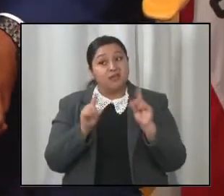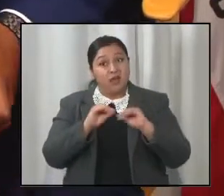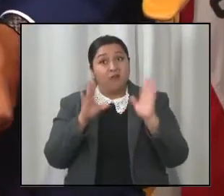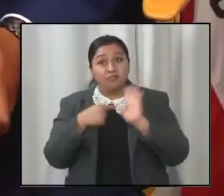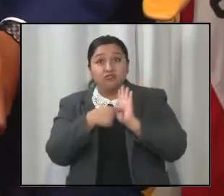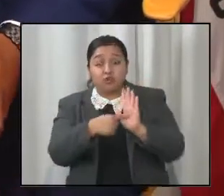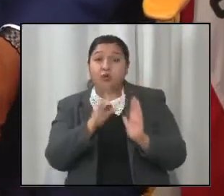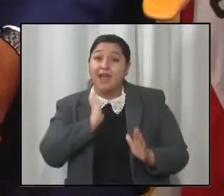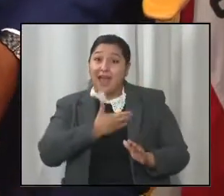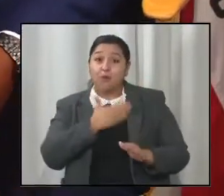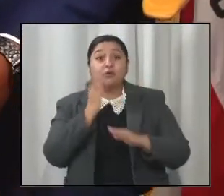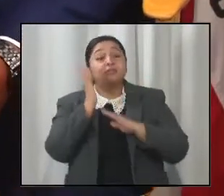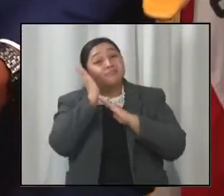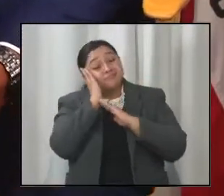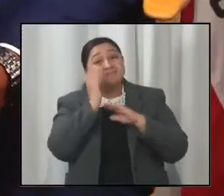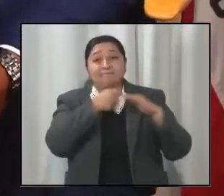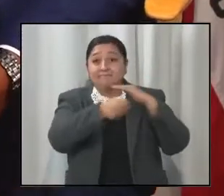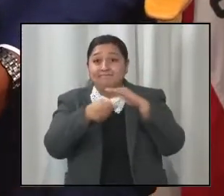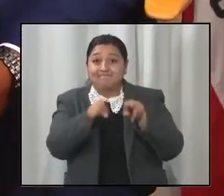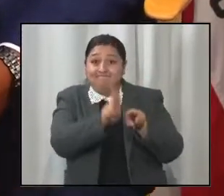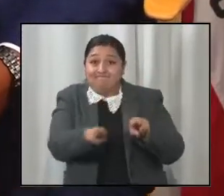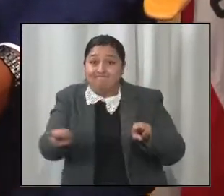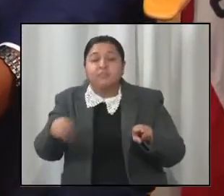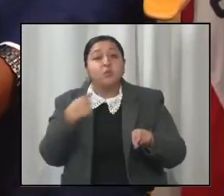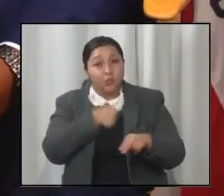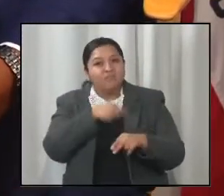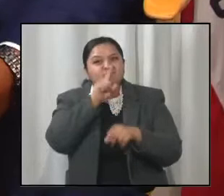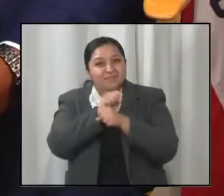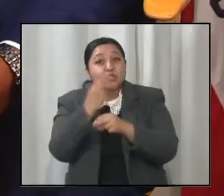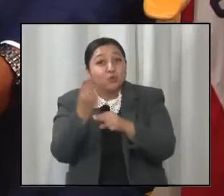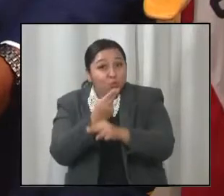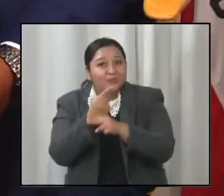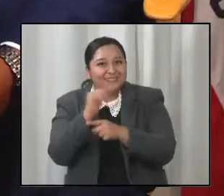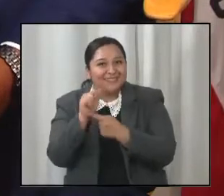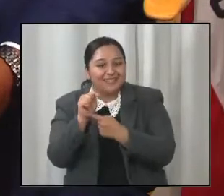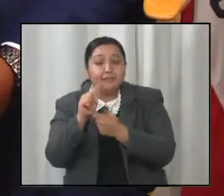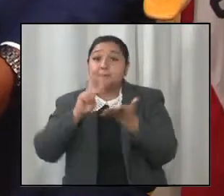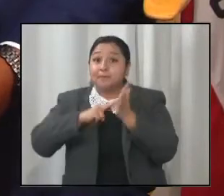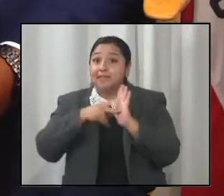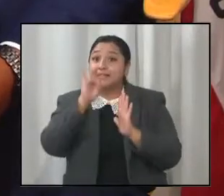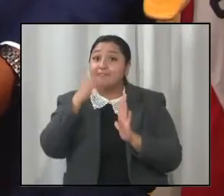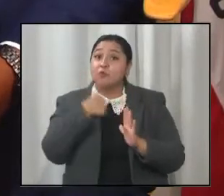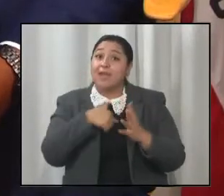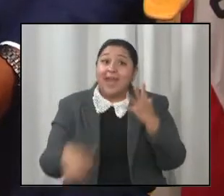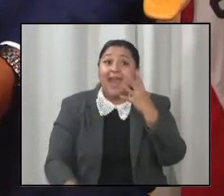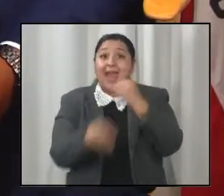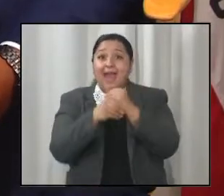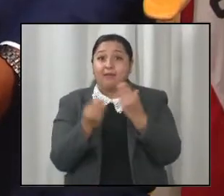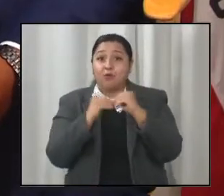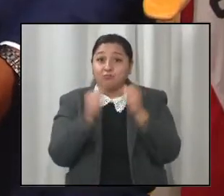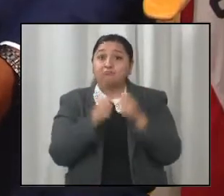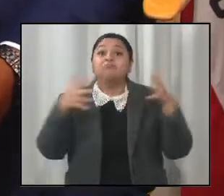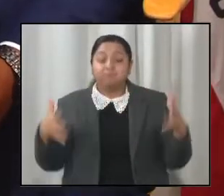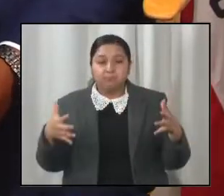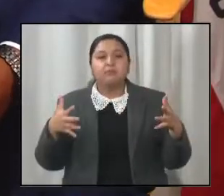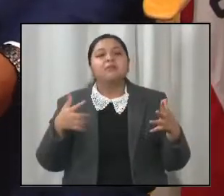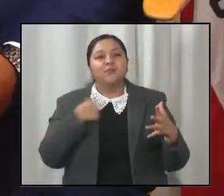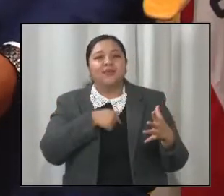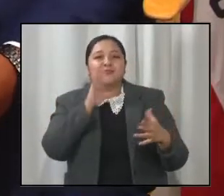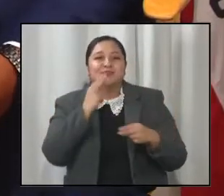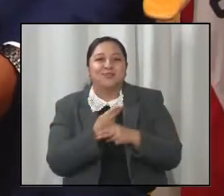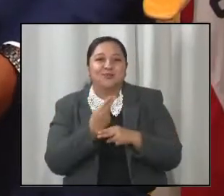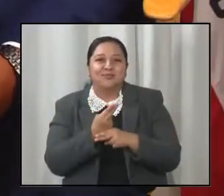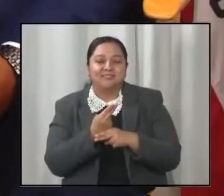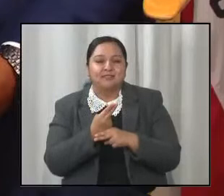beds that we have. If we were to put more online, if we were to get more shelter beds, we would use them. And so I think this is a story